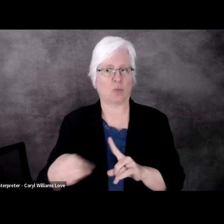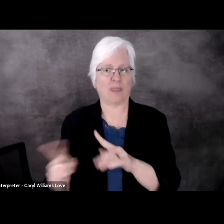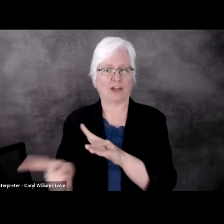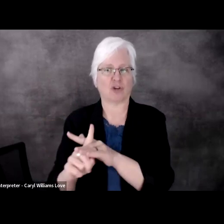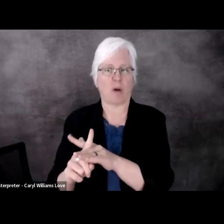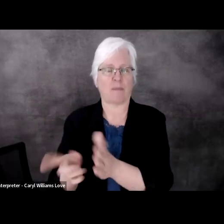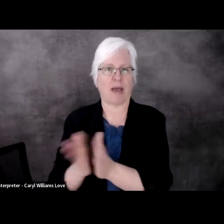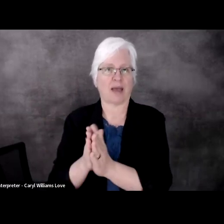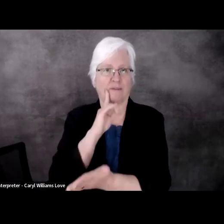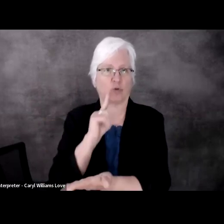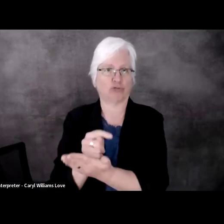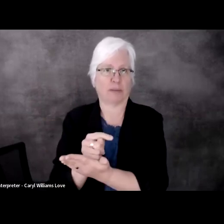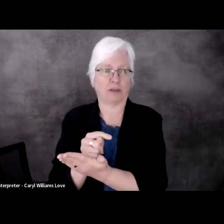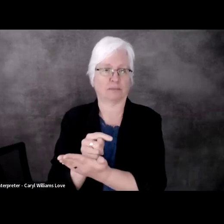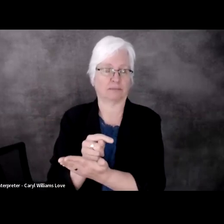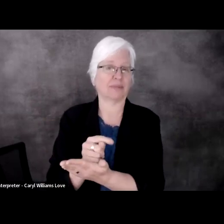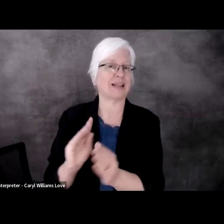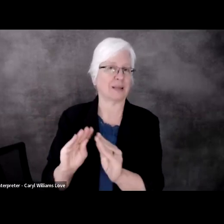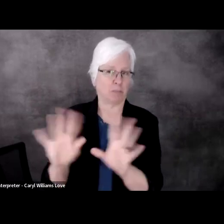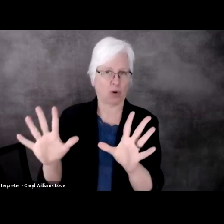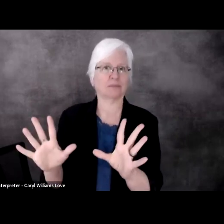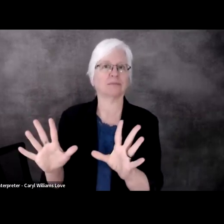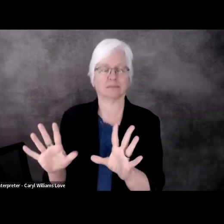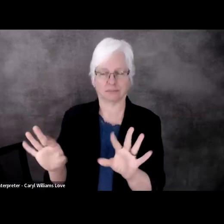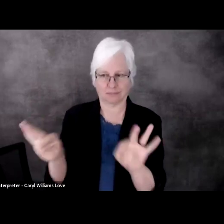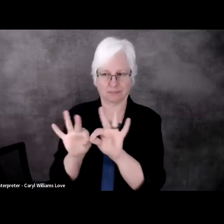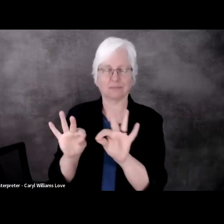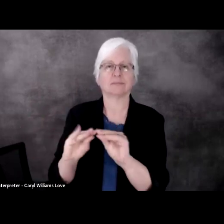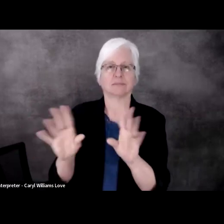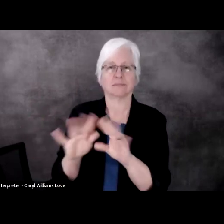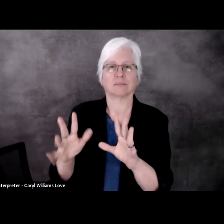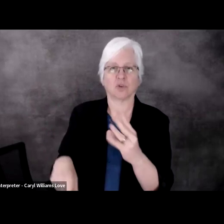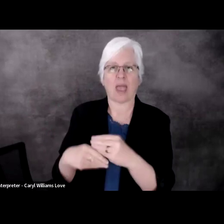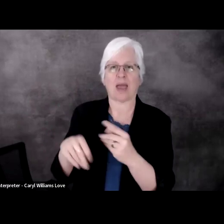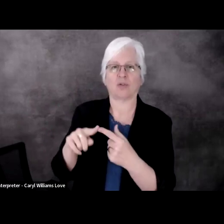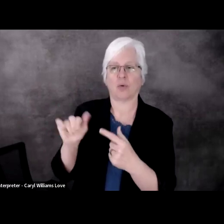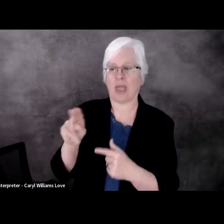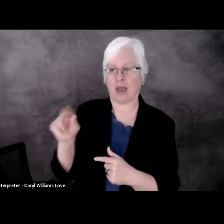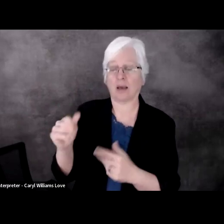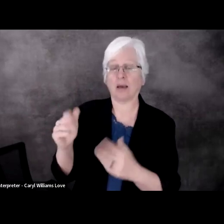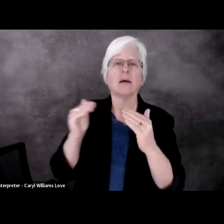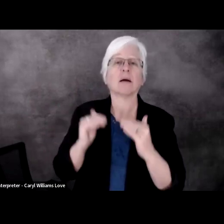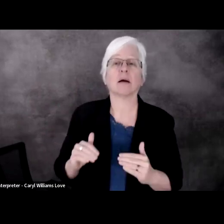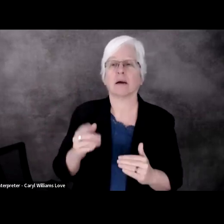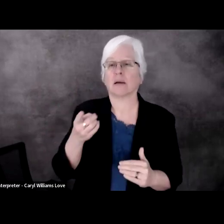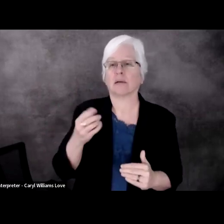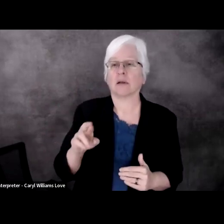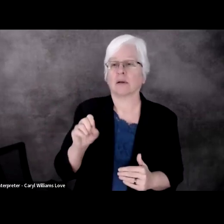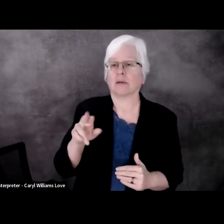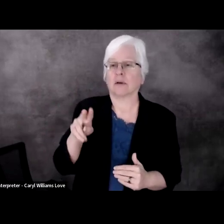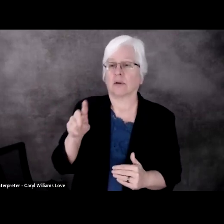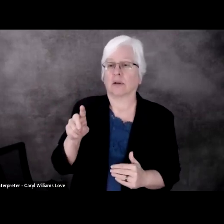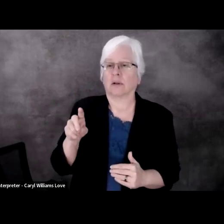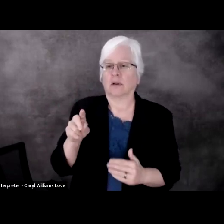And so I think that's an important clarification to add, echoing Anna's comment earlier. And then Dr. Snowden writes, we track data on number